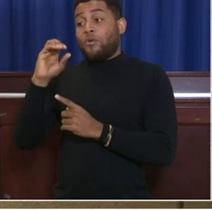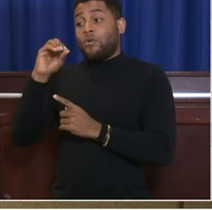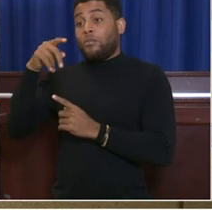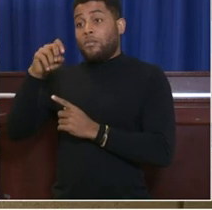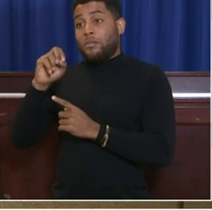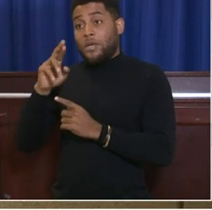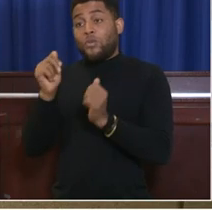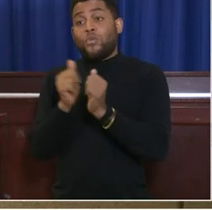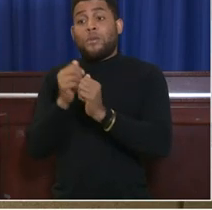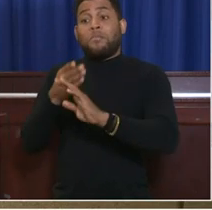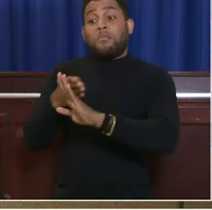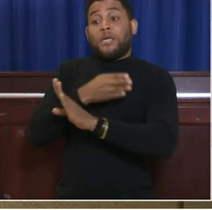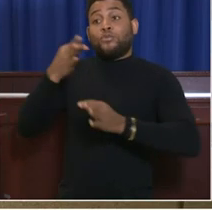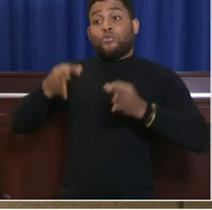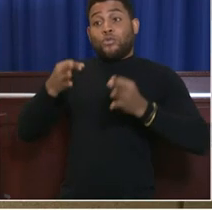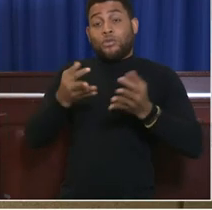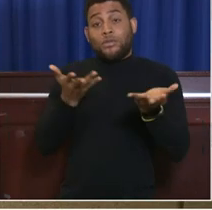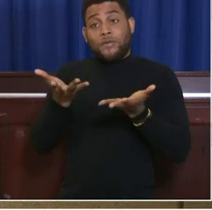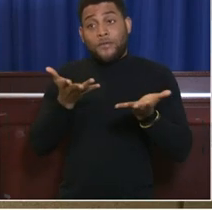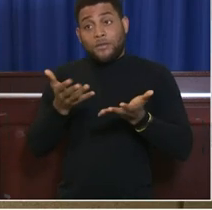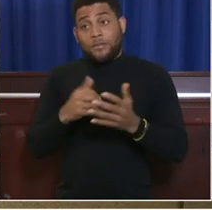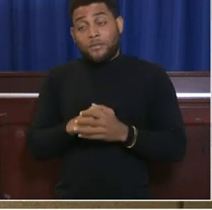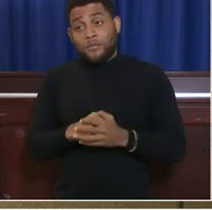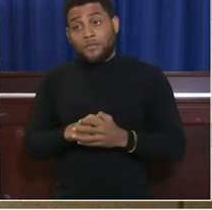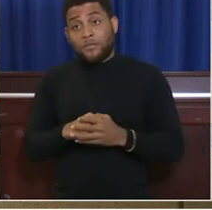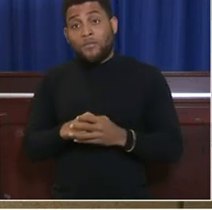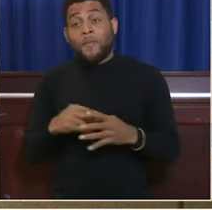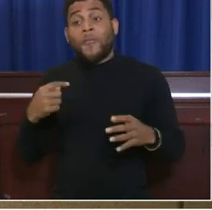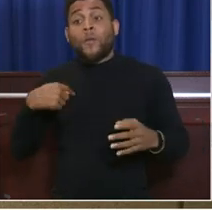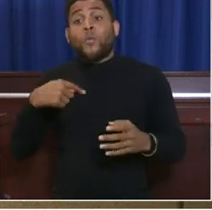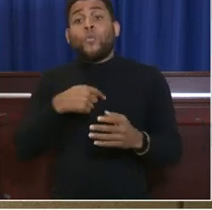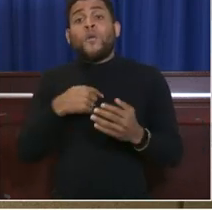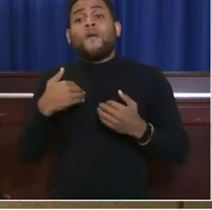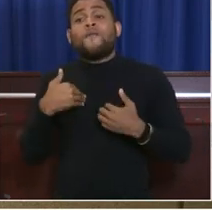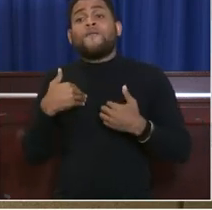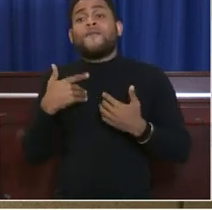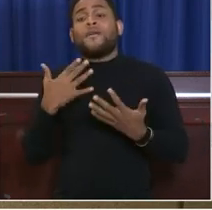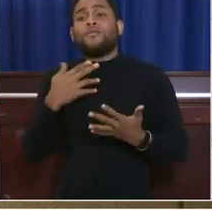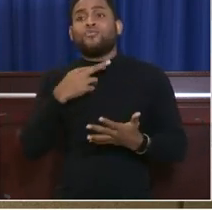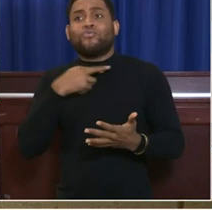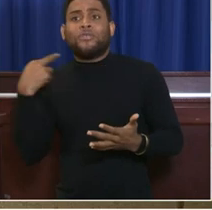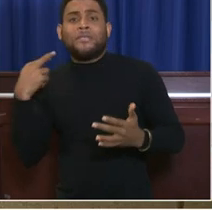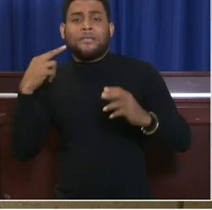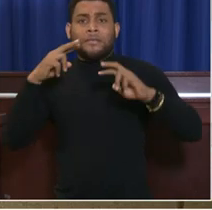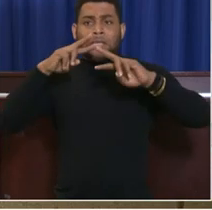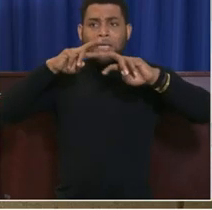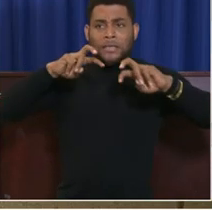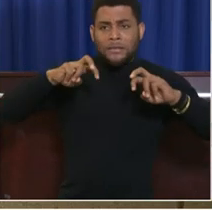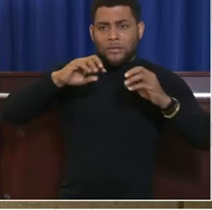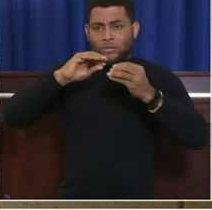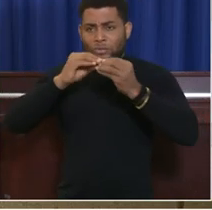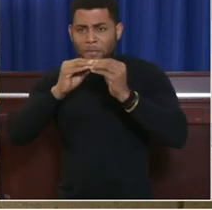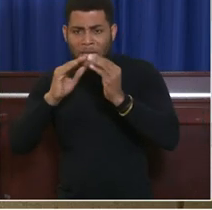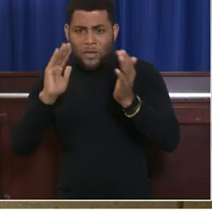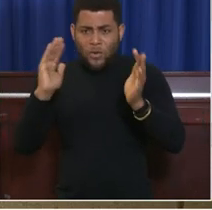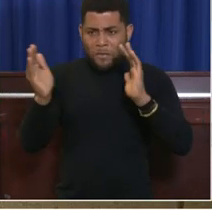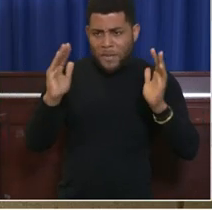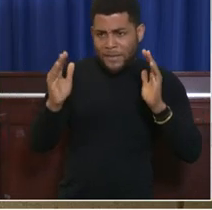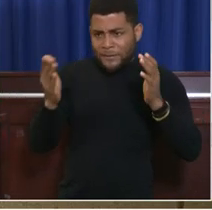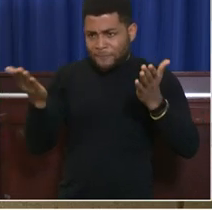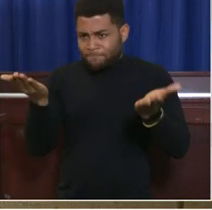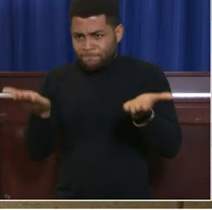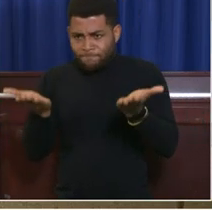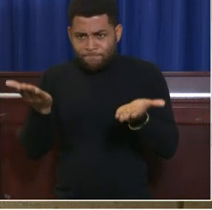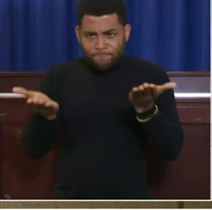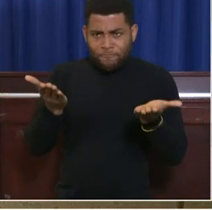individuals are supervised based upon a risk assessment that's conducted at the time of arrest. And so the supervision protocols are driven by